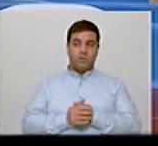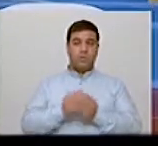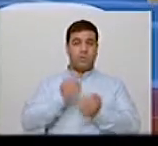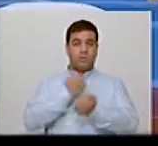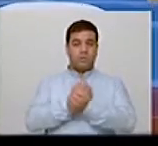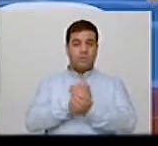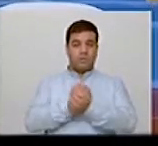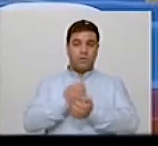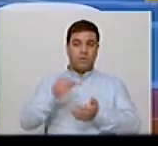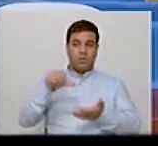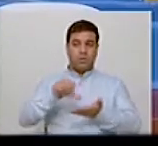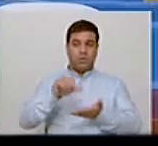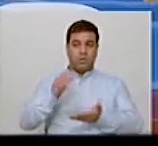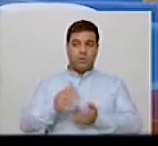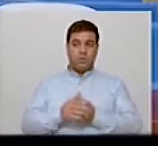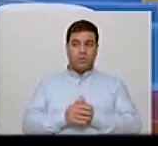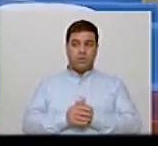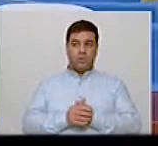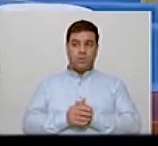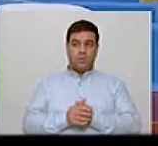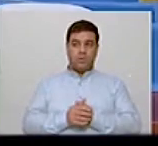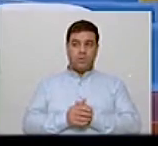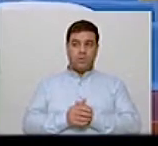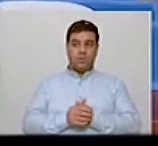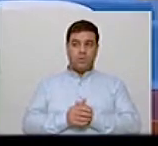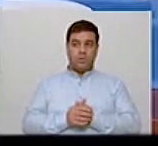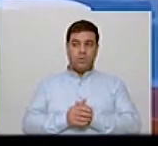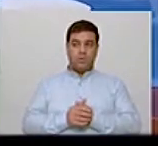spirtga solamiz.